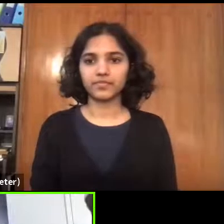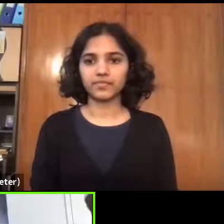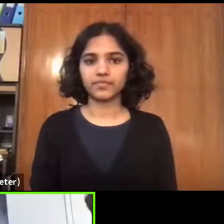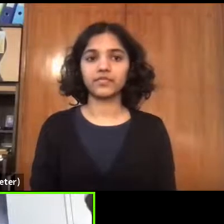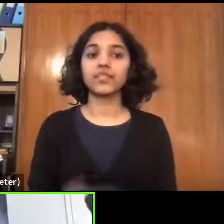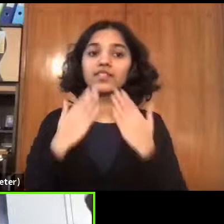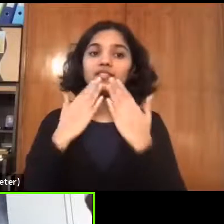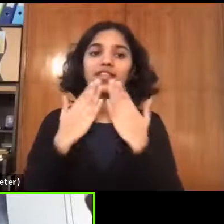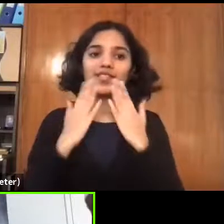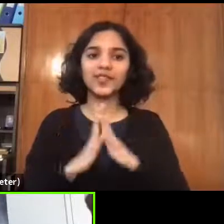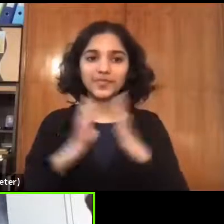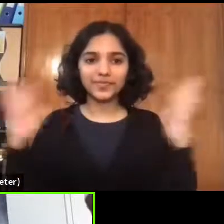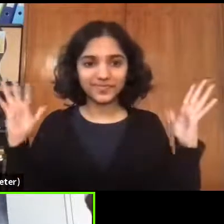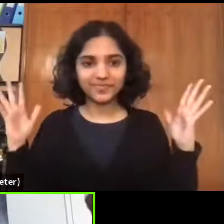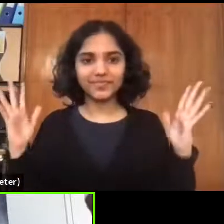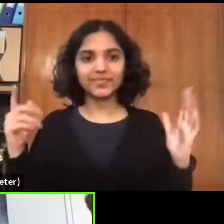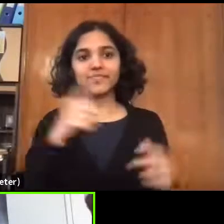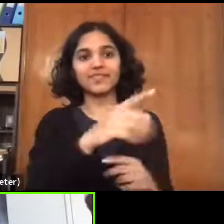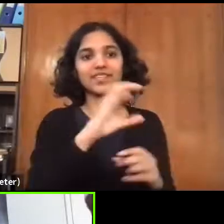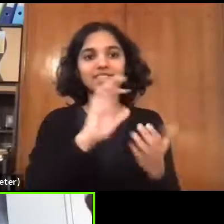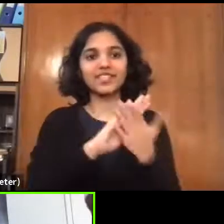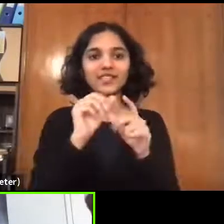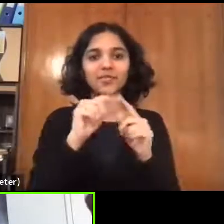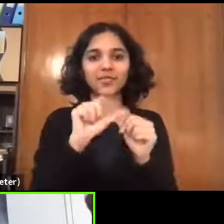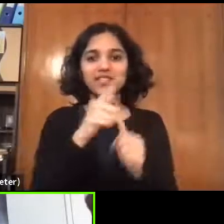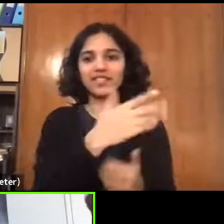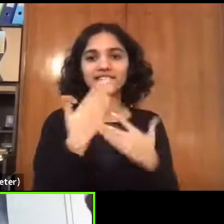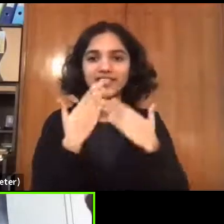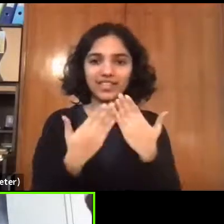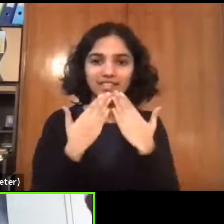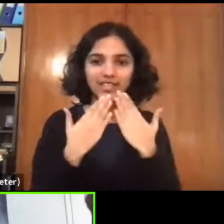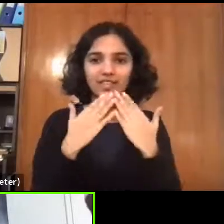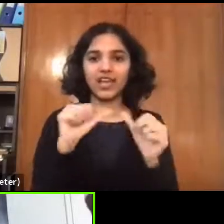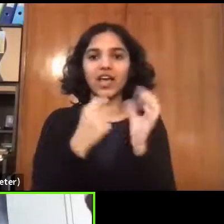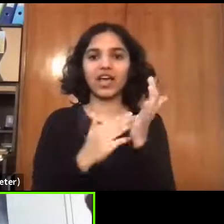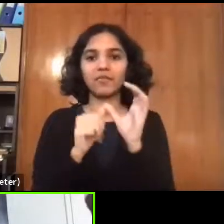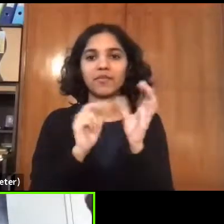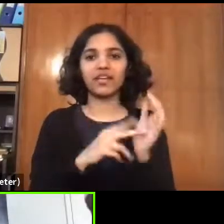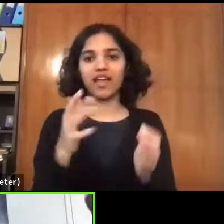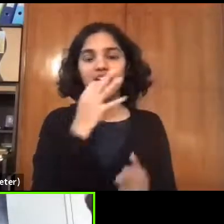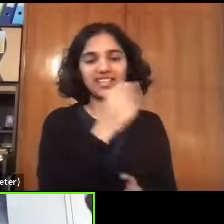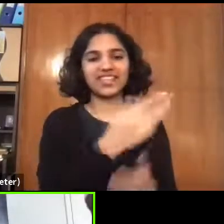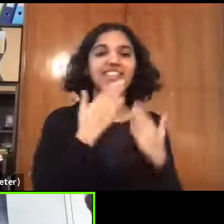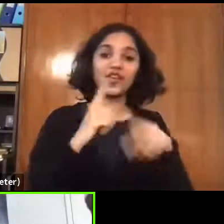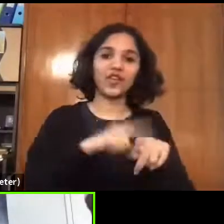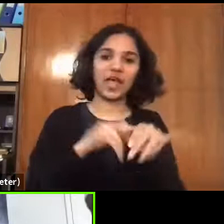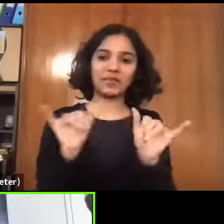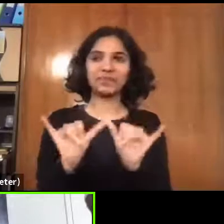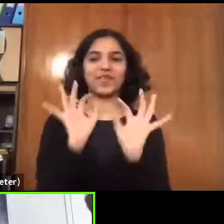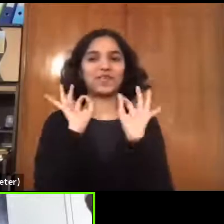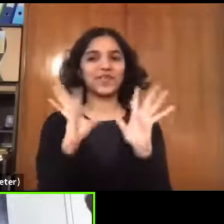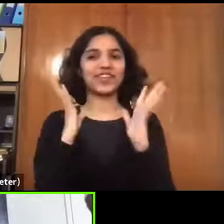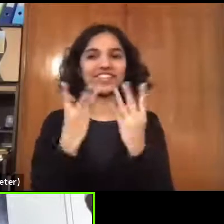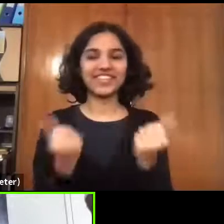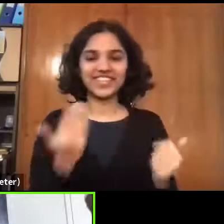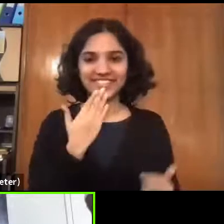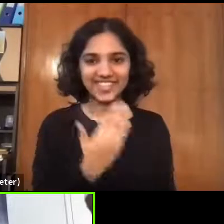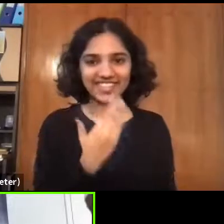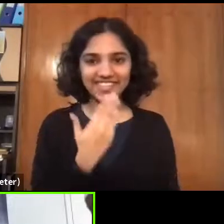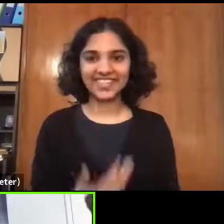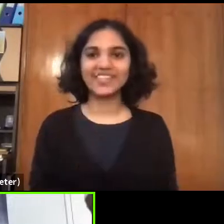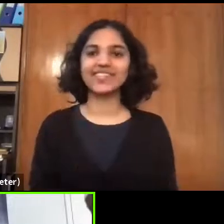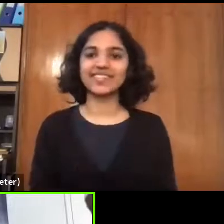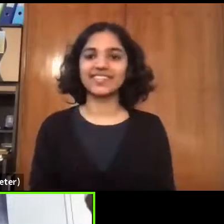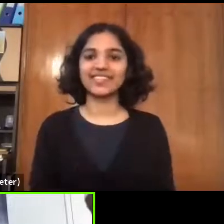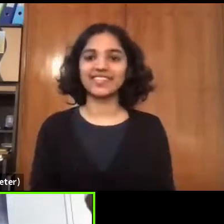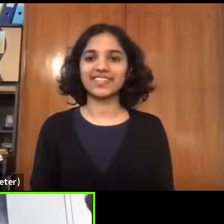Thank you so much, Mr. Chappal Saab, and thank you for finishing it on time. There's no other